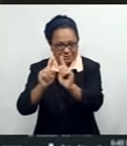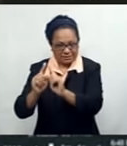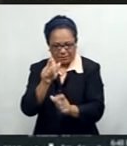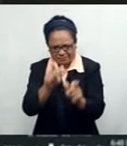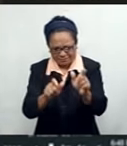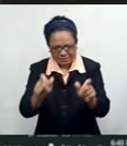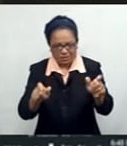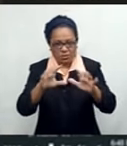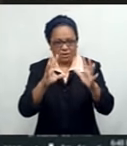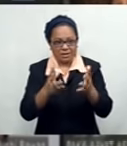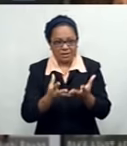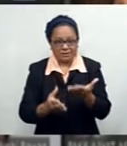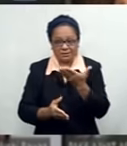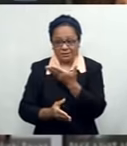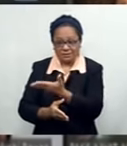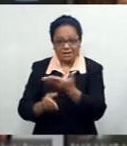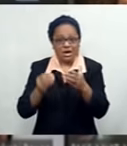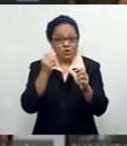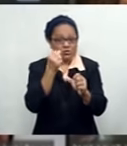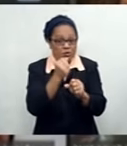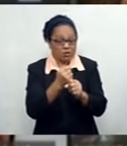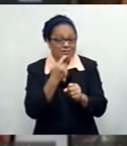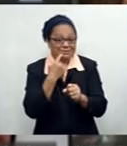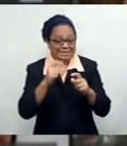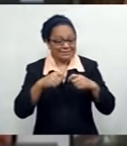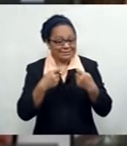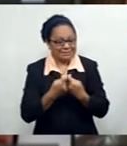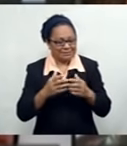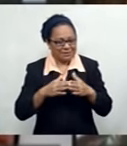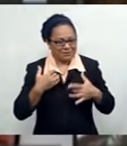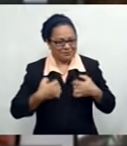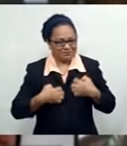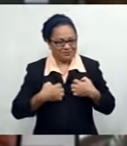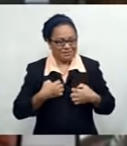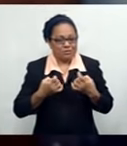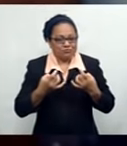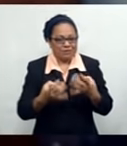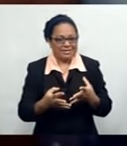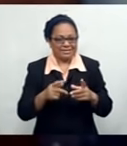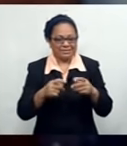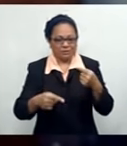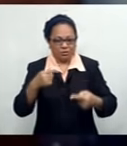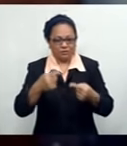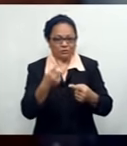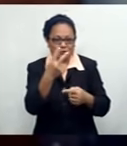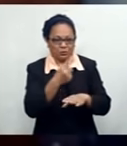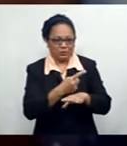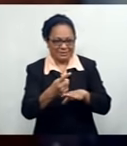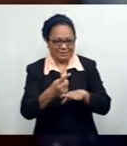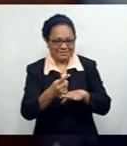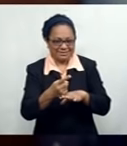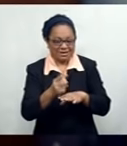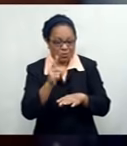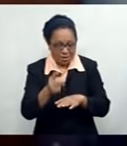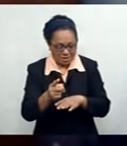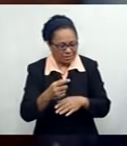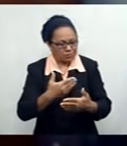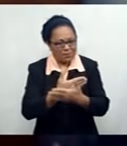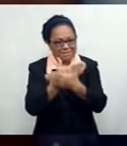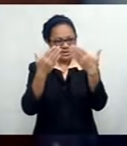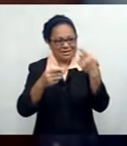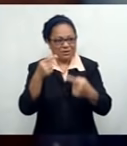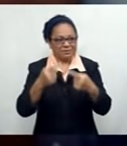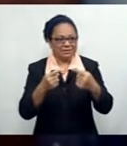Guru Arvind says the team is in high spirits and are ready for the tournament in 2 weeks. A very big tournament because we have at